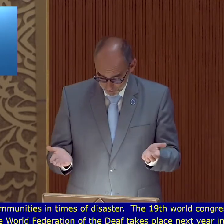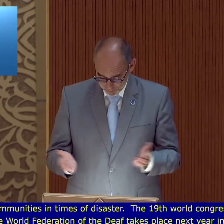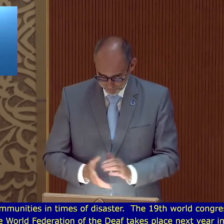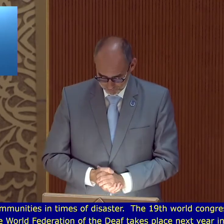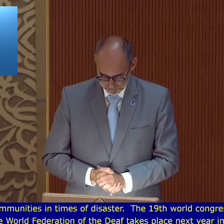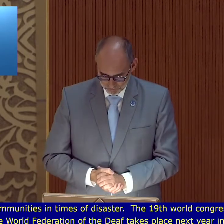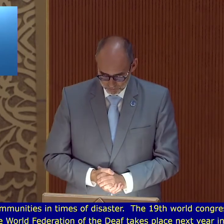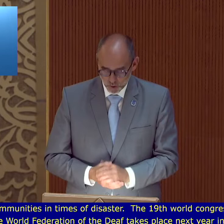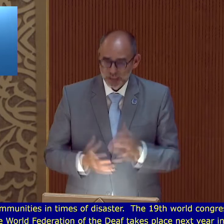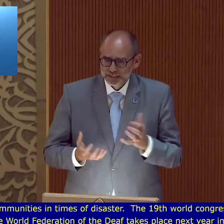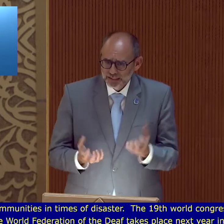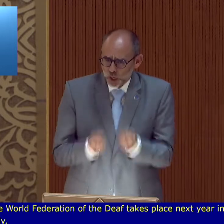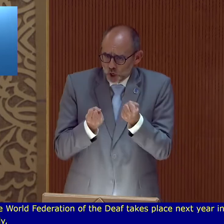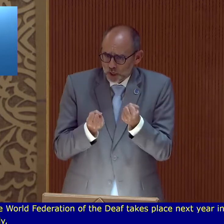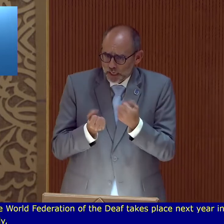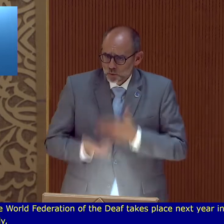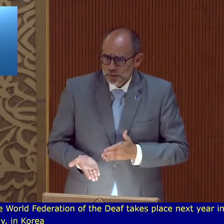And the theme?